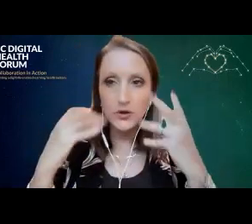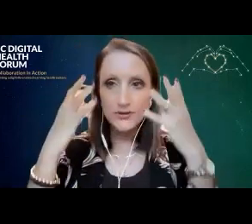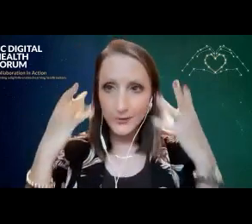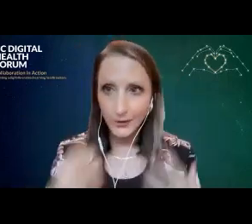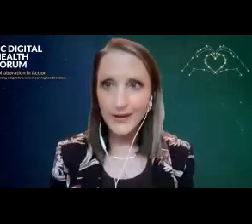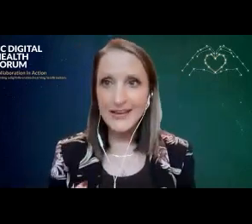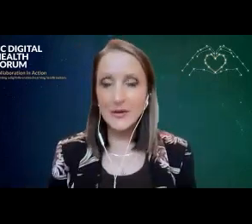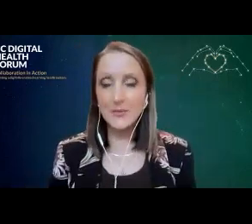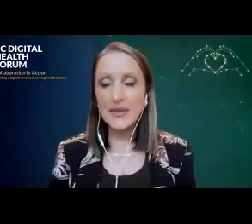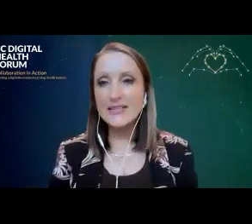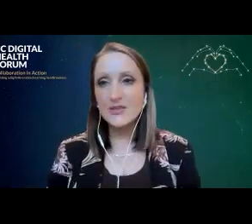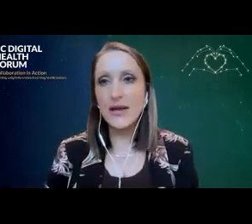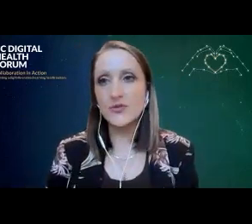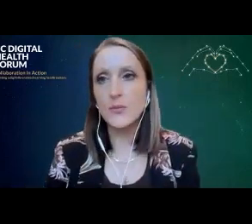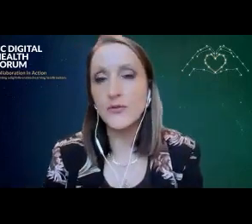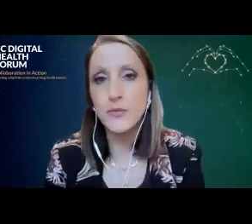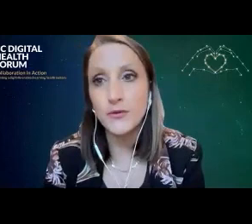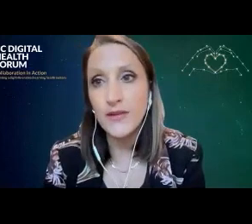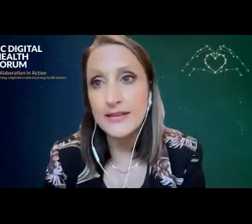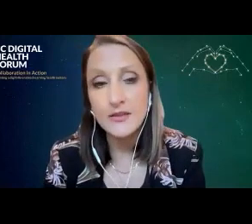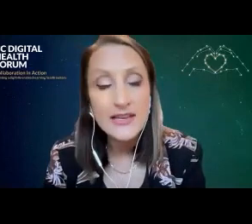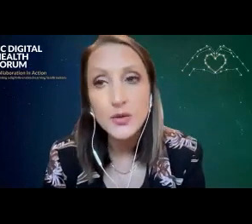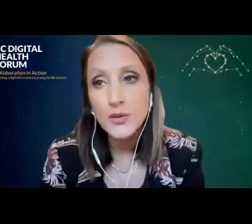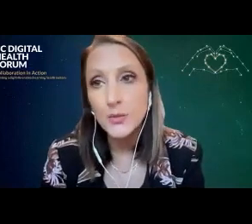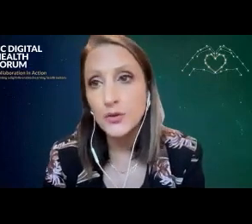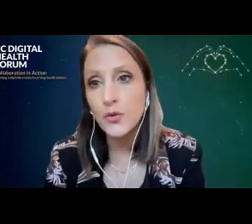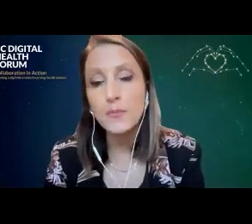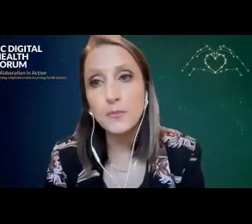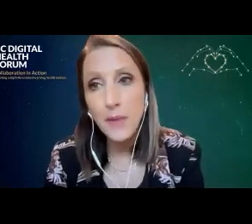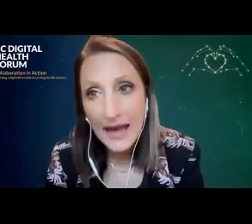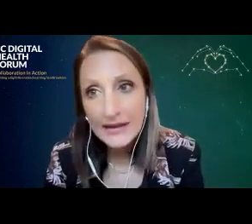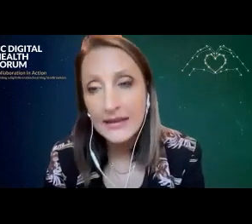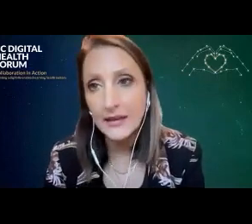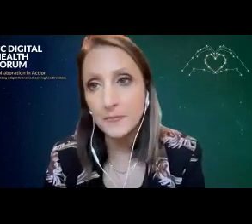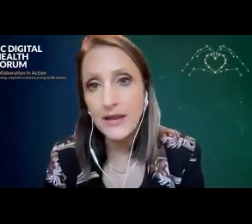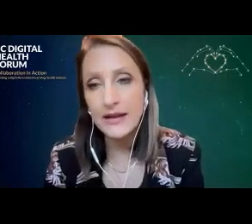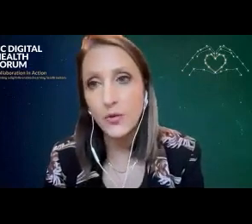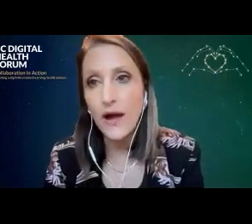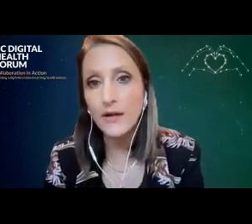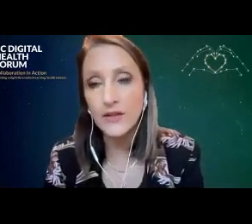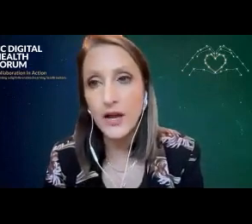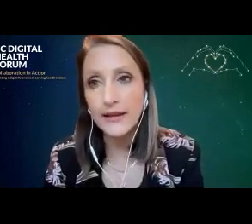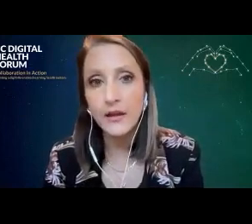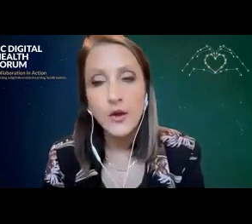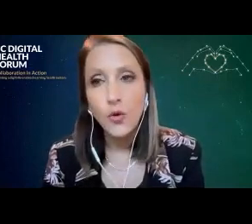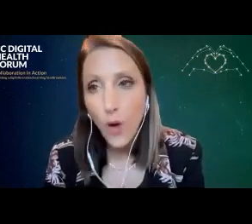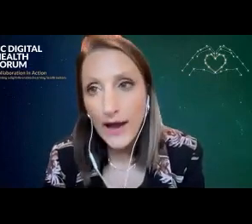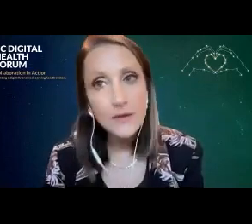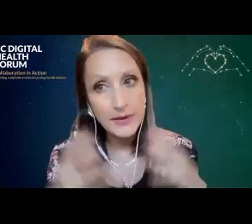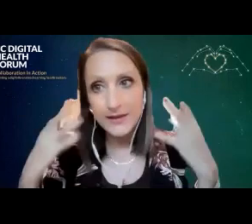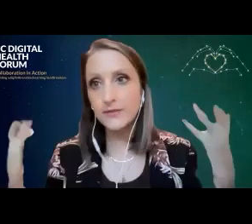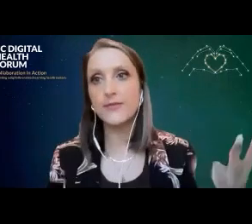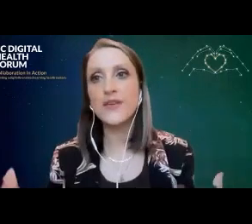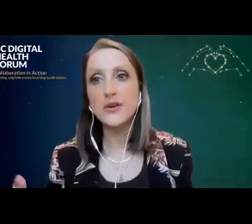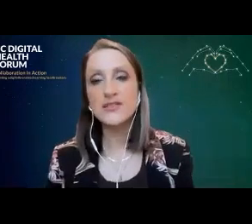are closed and their beads of sweat dripping from their face. And these are people who are panicking while flying.